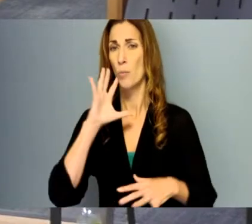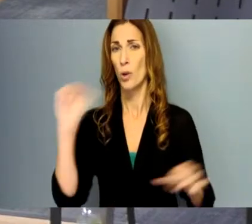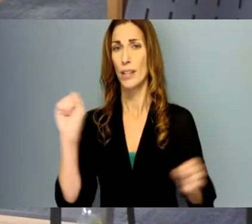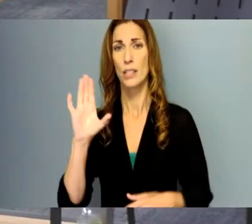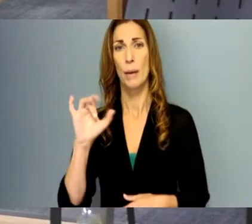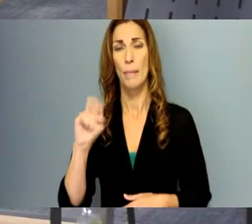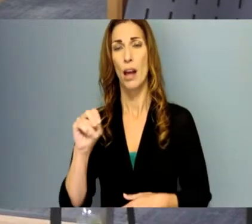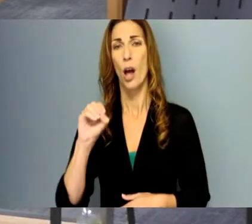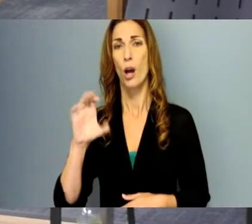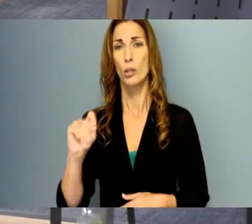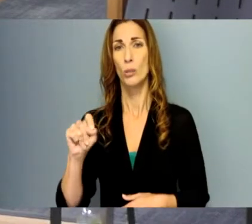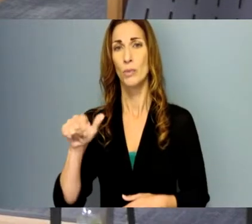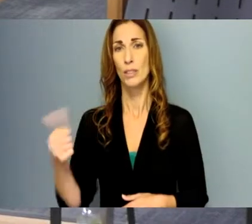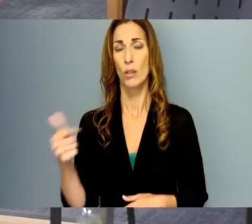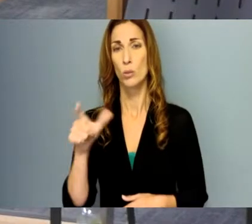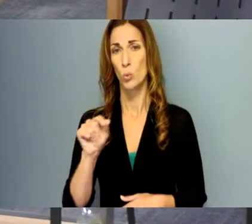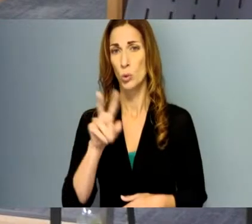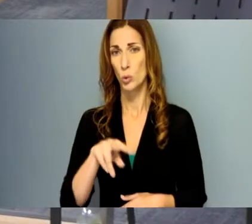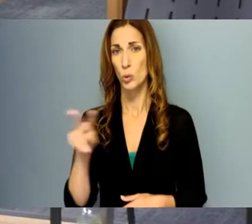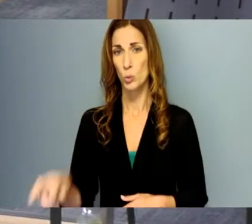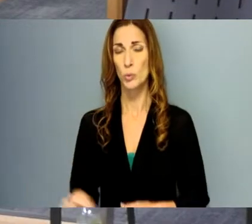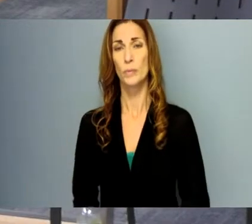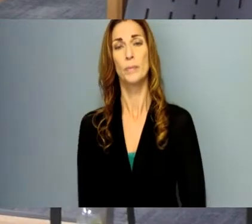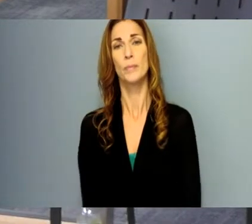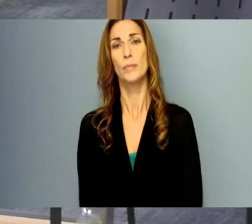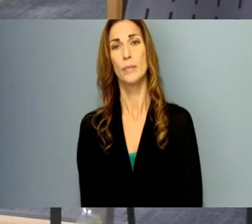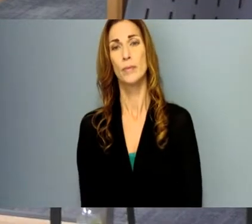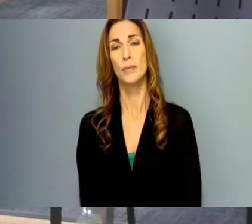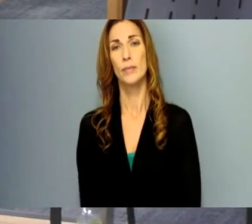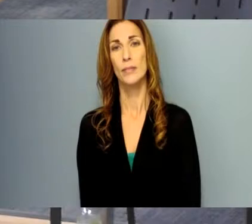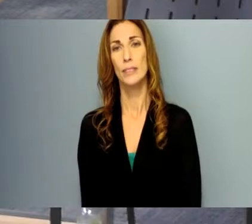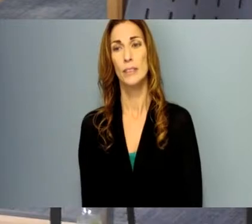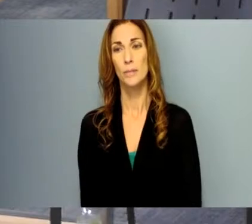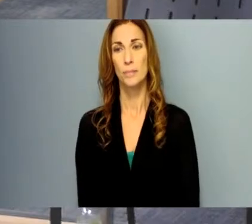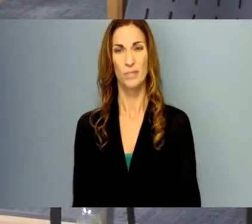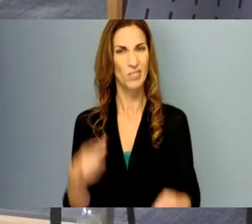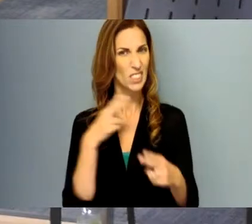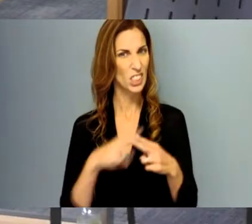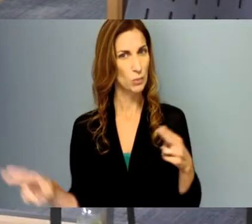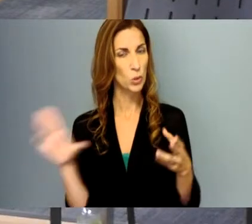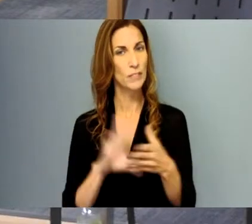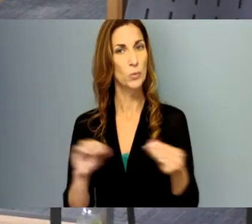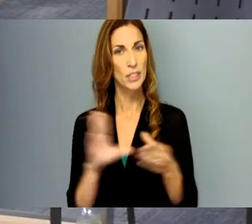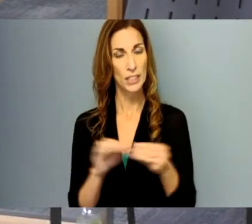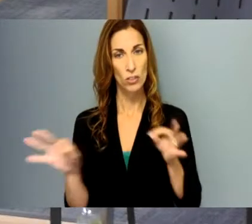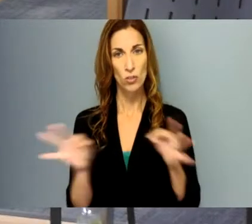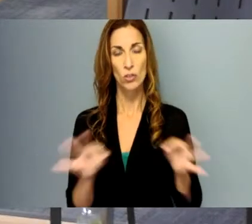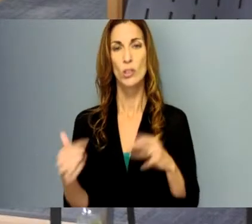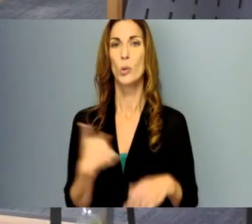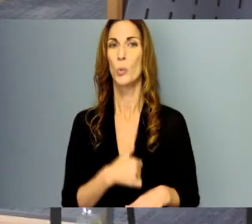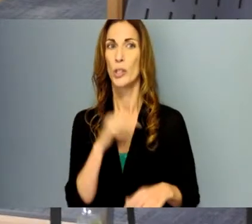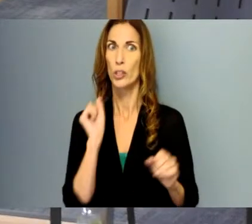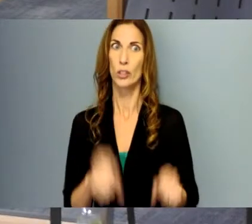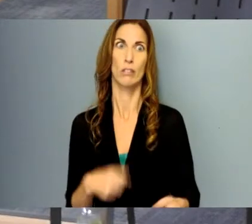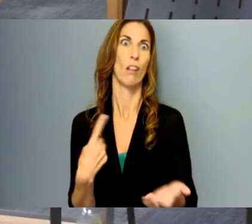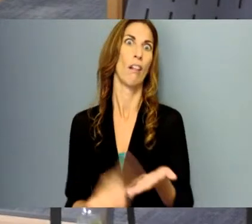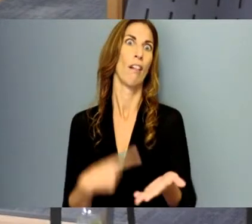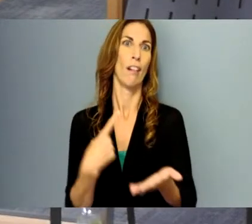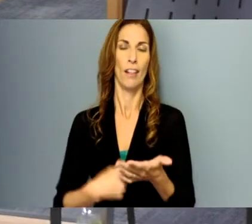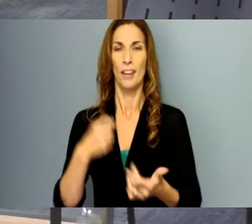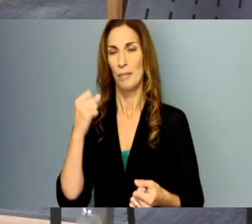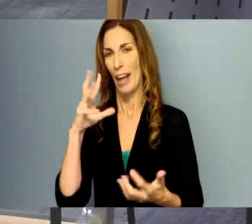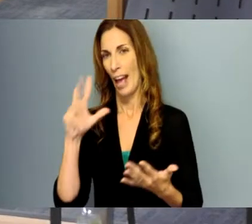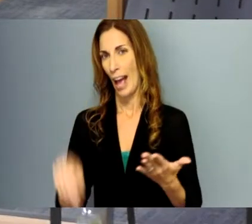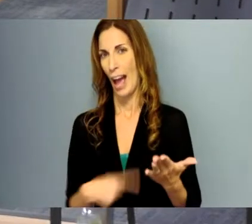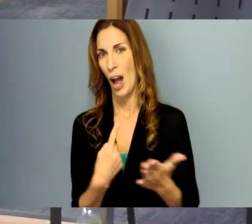10th, 2022. And if this is a brief presentation, we could talk about this for hours with